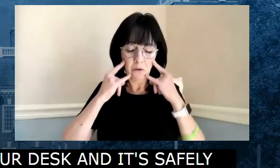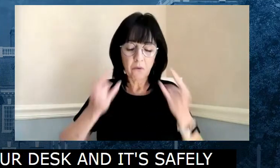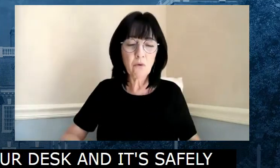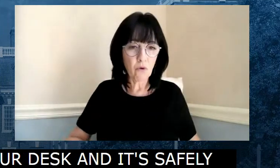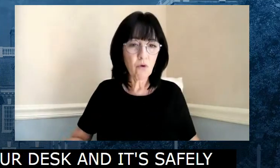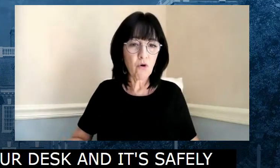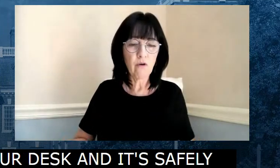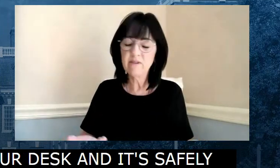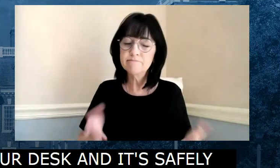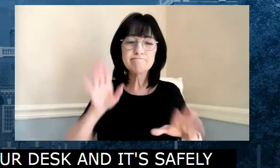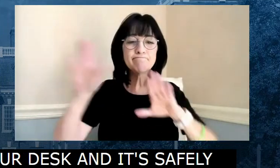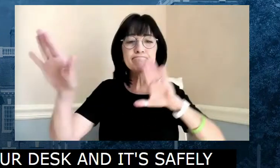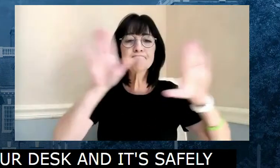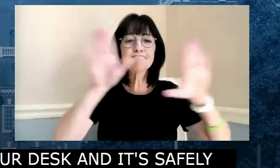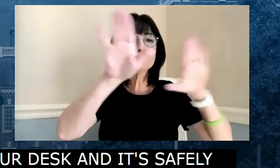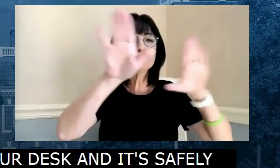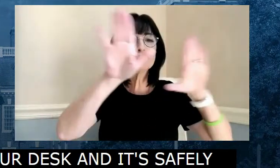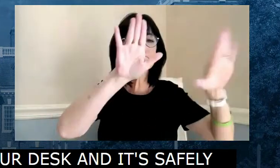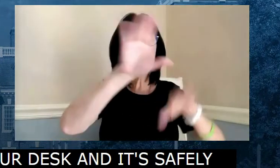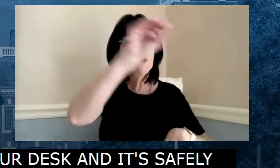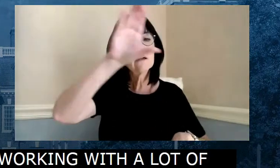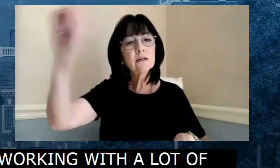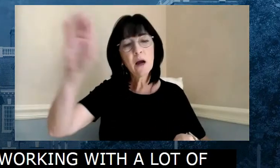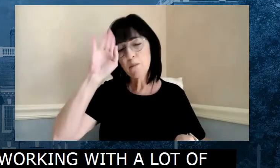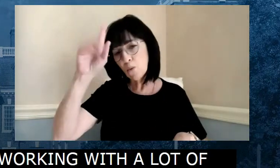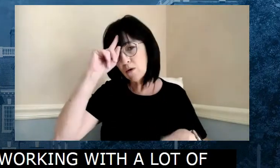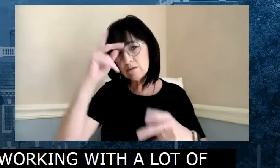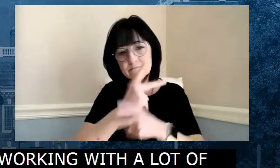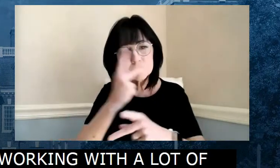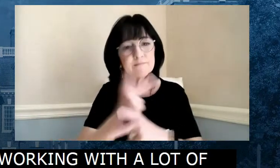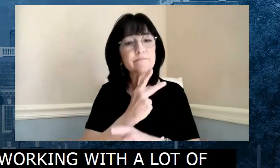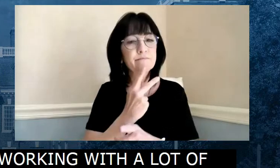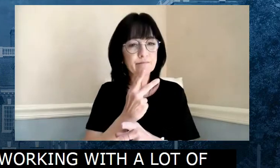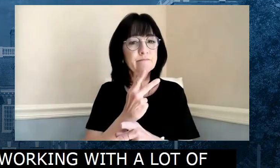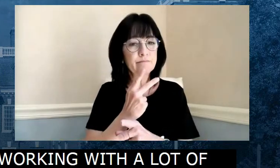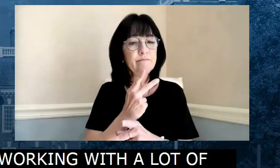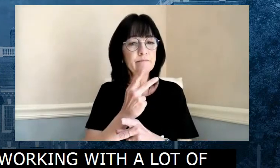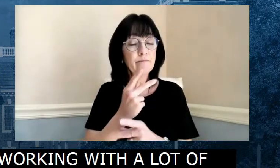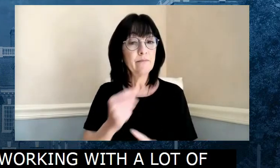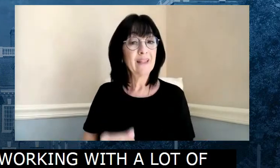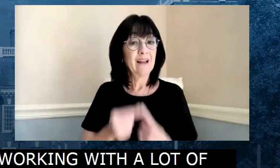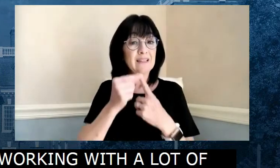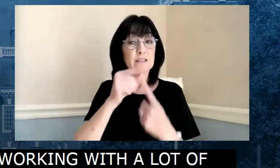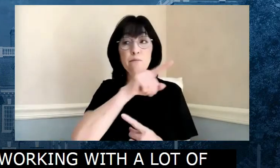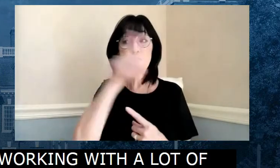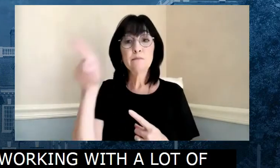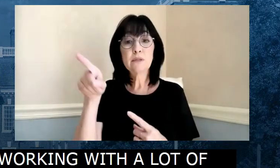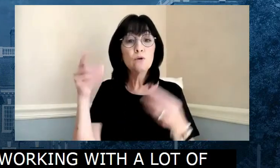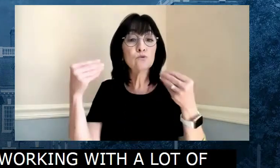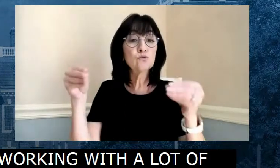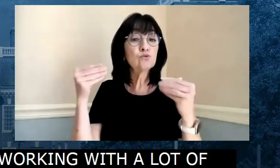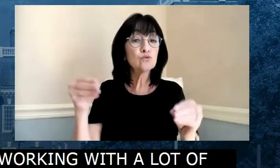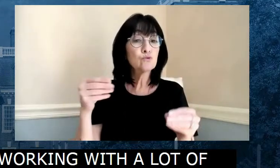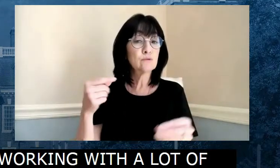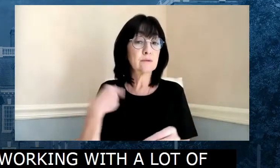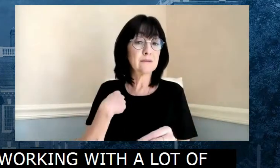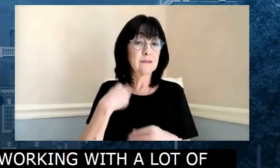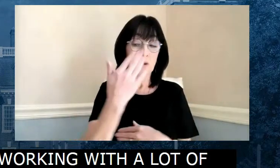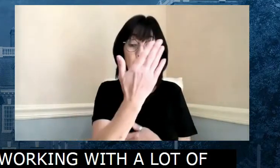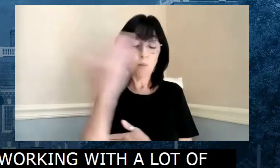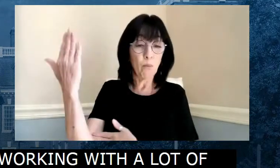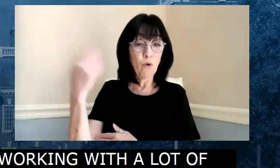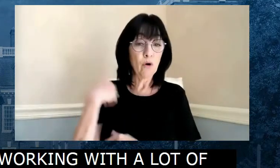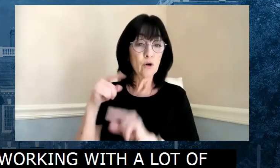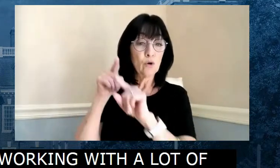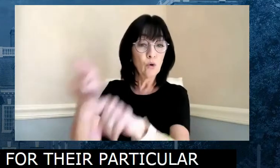for their individual establishments, particularly retail establishments. I know when I go into my Wawa every morning, I'm going to wear my mask